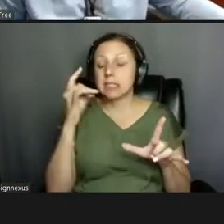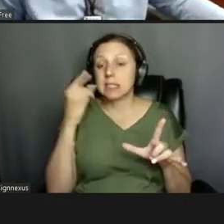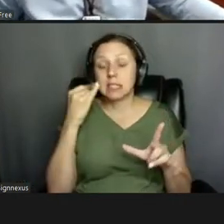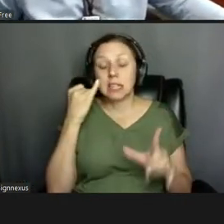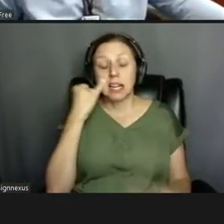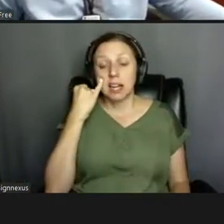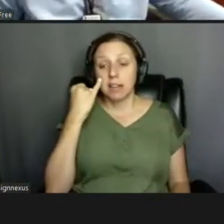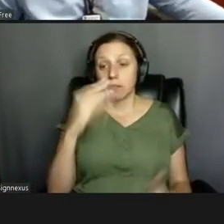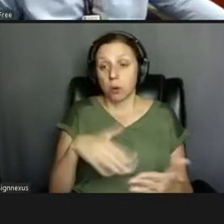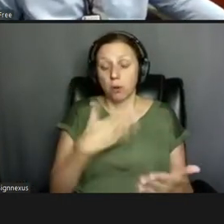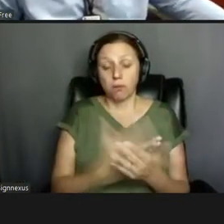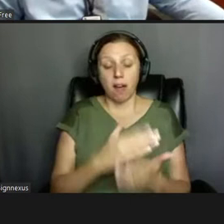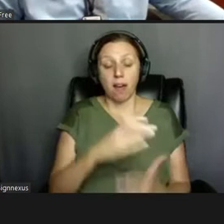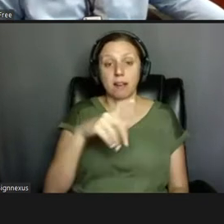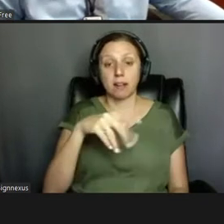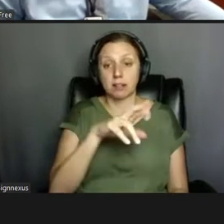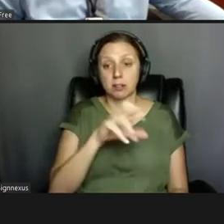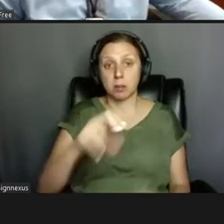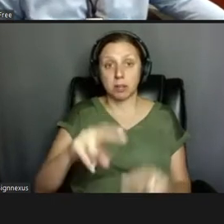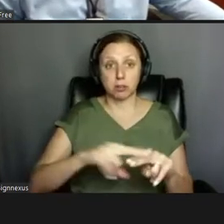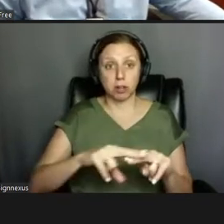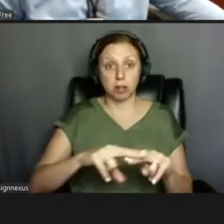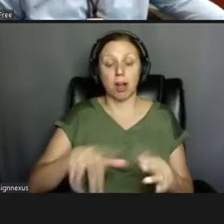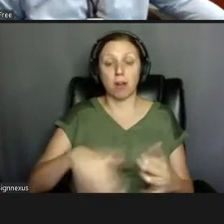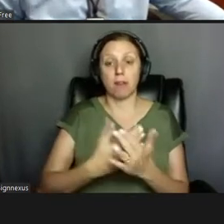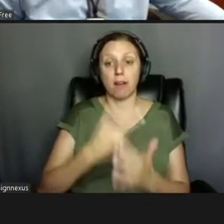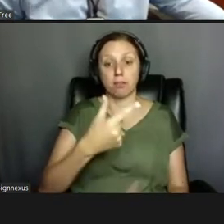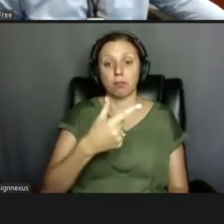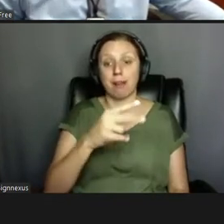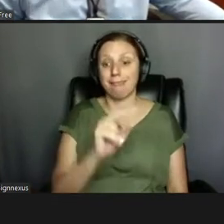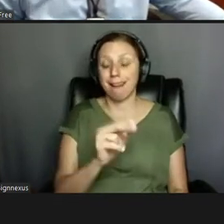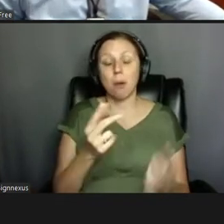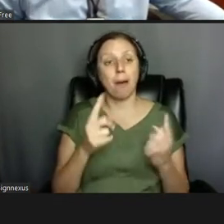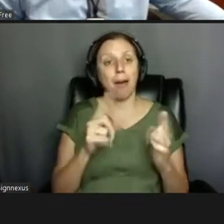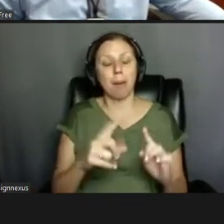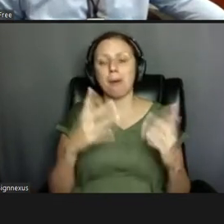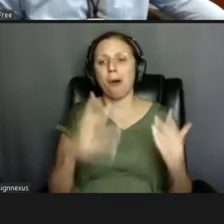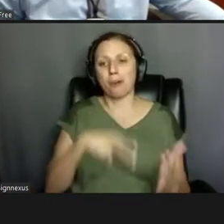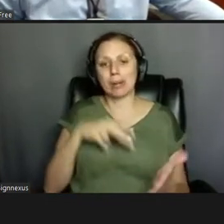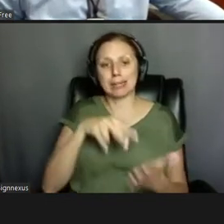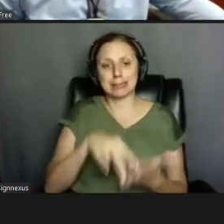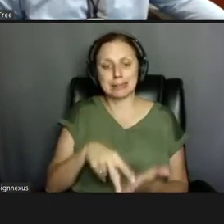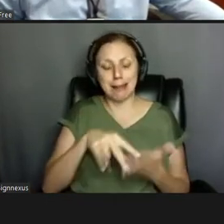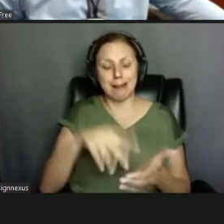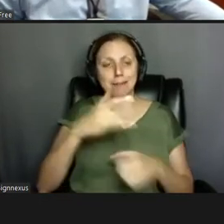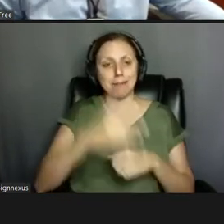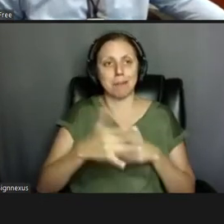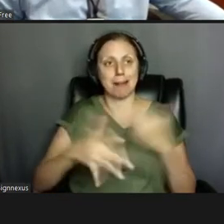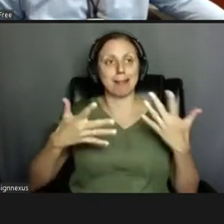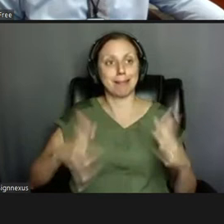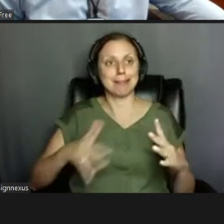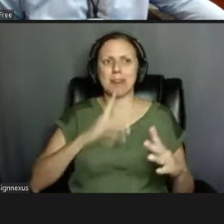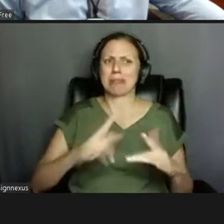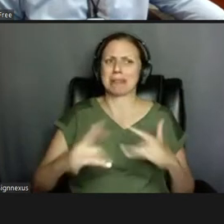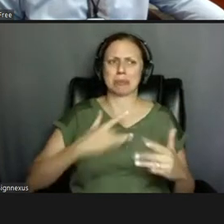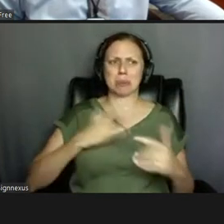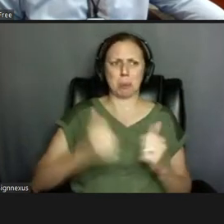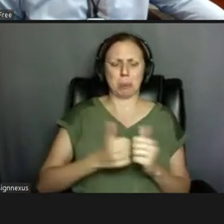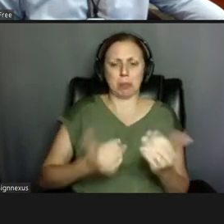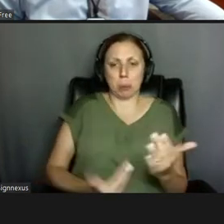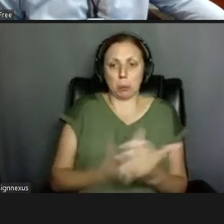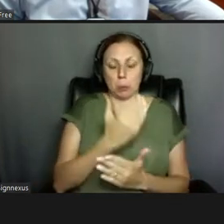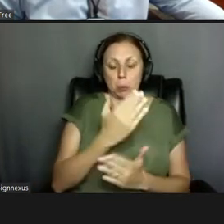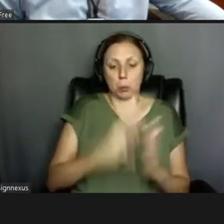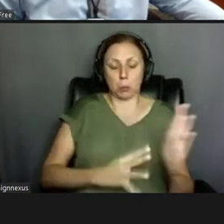to Great Neck, it's already standing room only. This is great concern. With the new proposed schedule, really, the only train in the morning